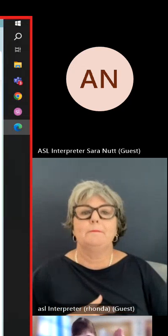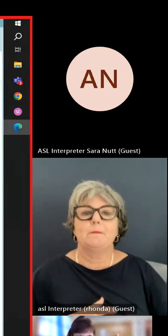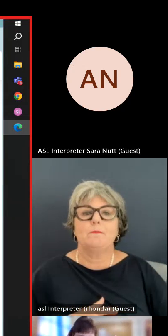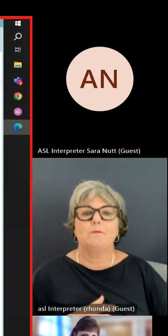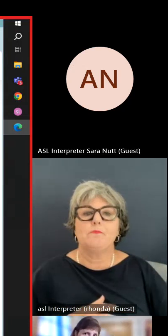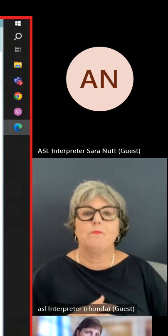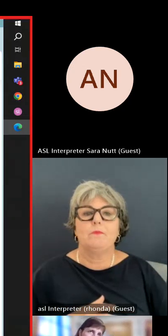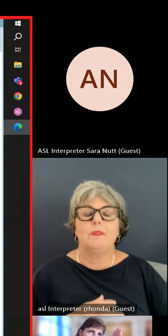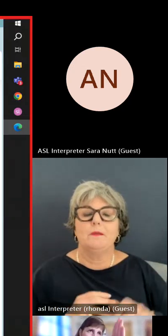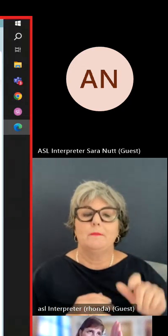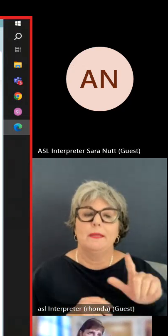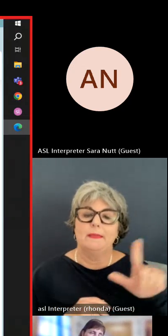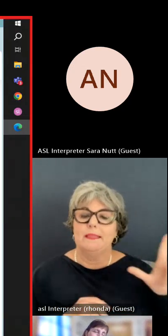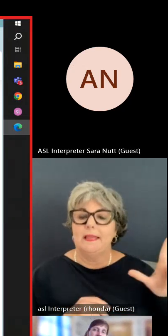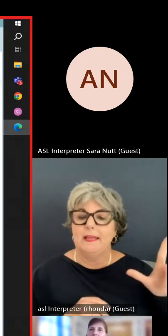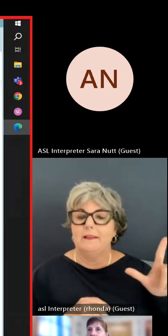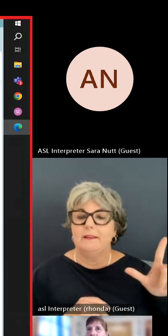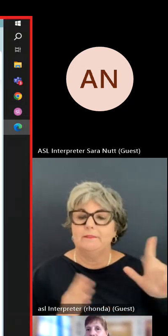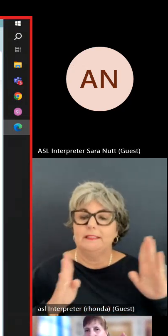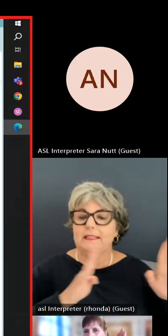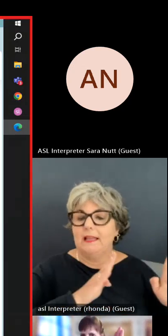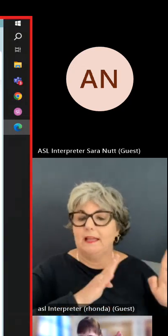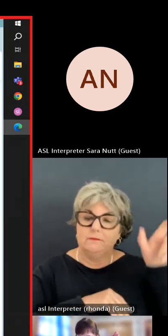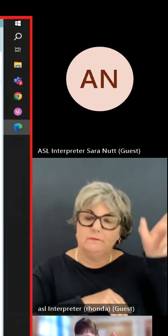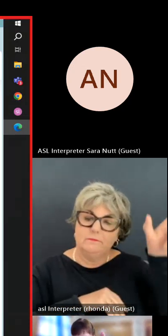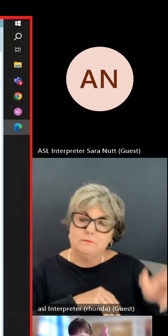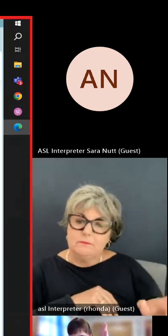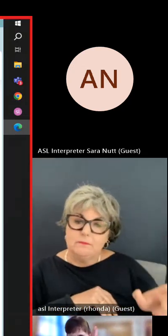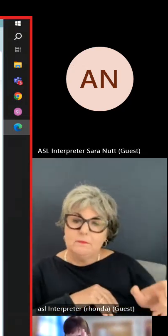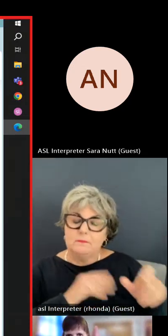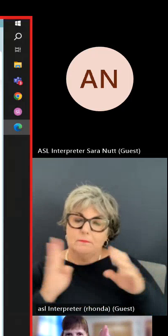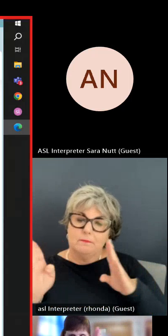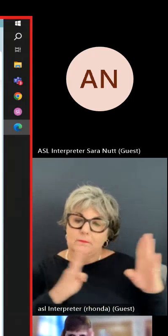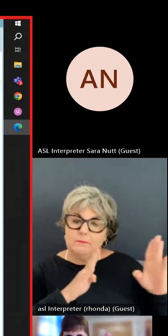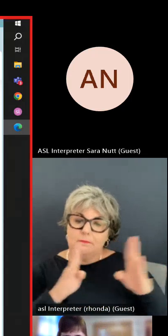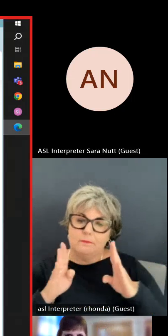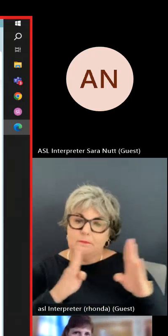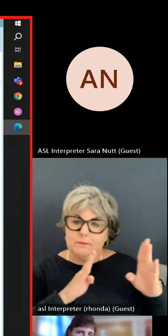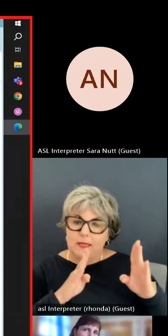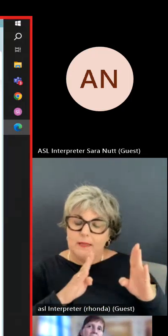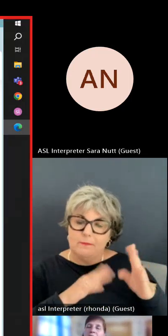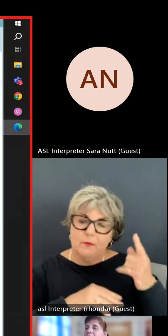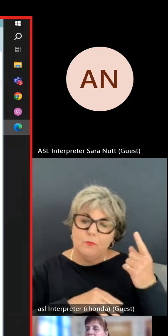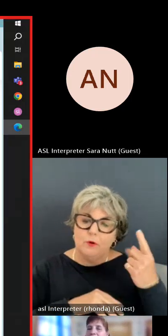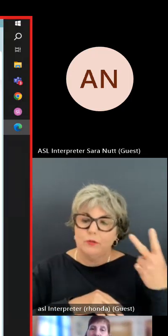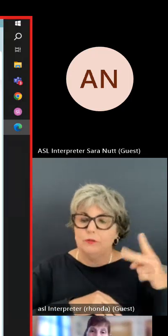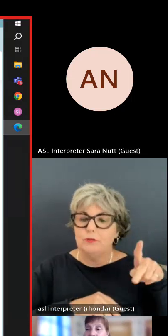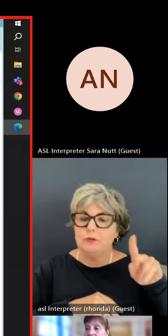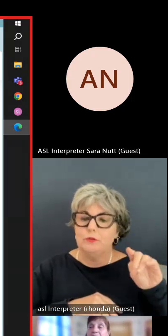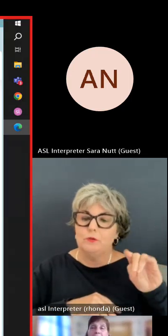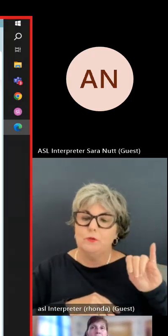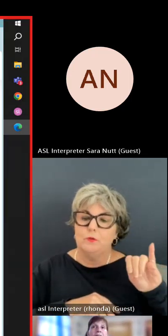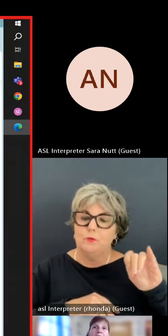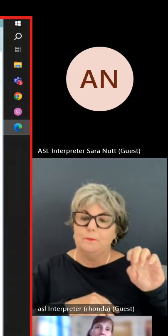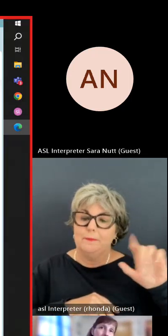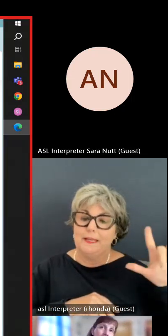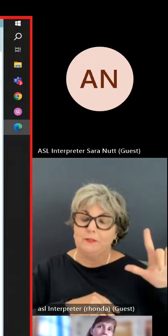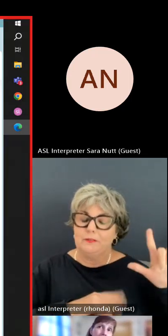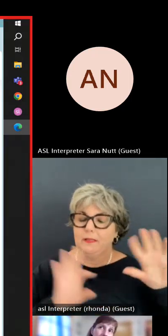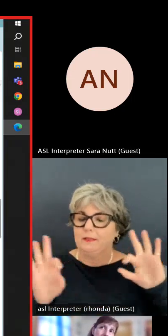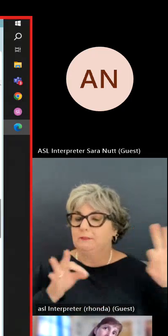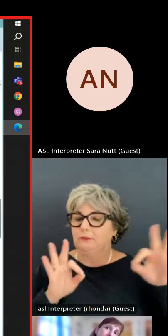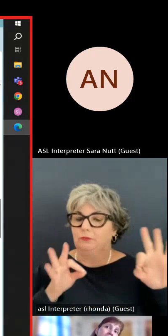like left aligned text, maybe the placement is off by just a couple of pixels, and that can be